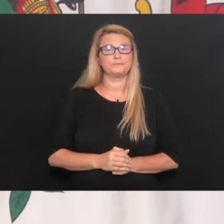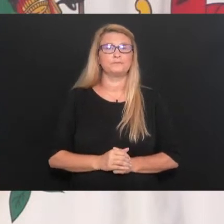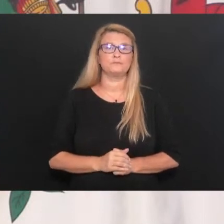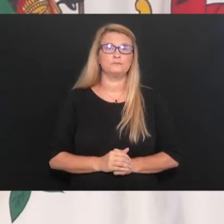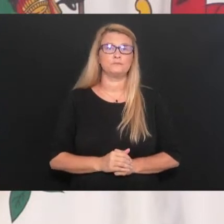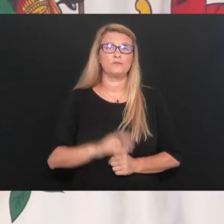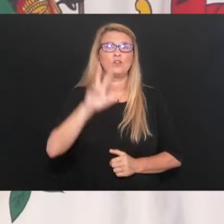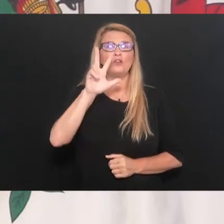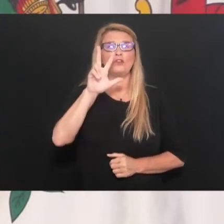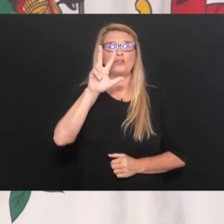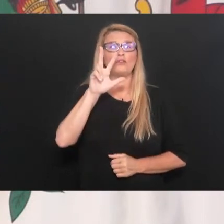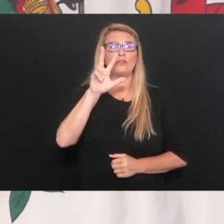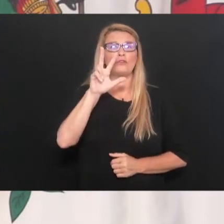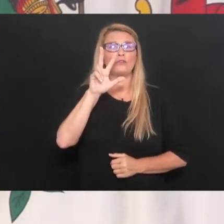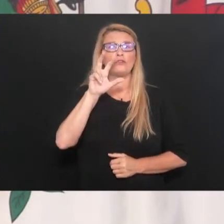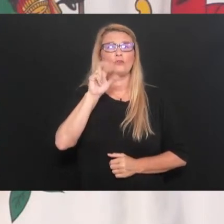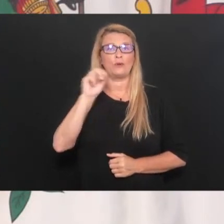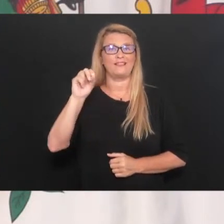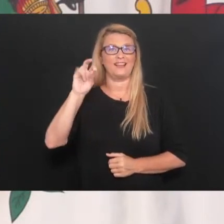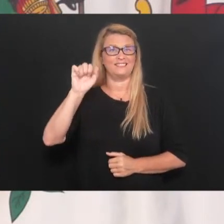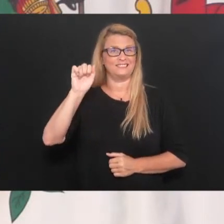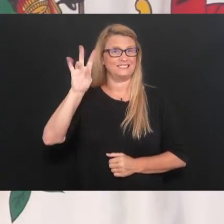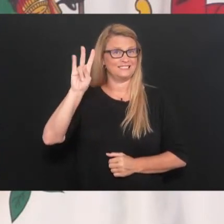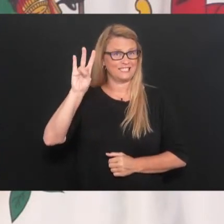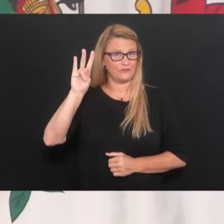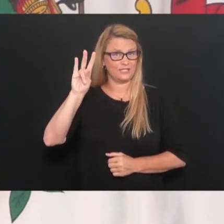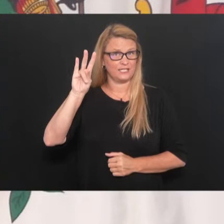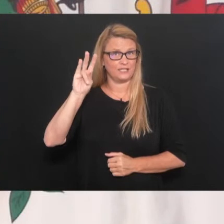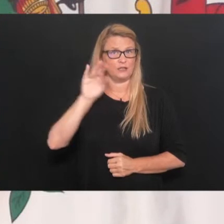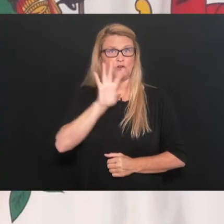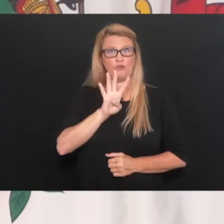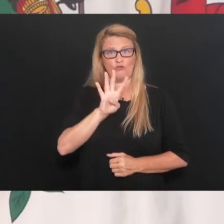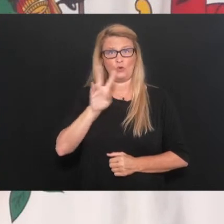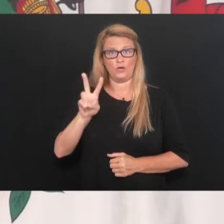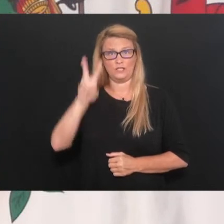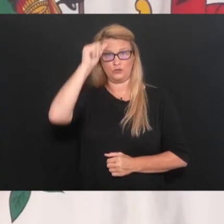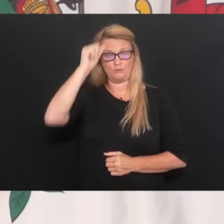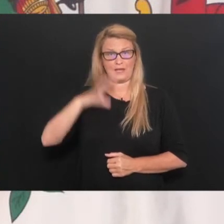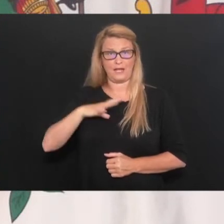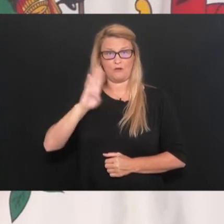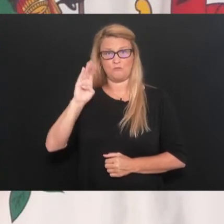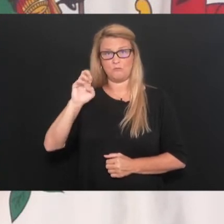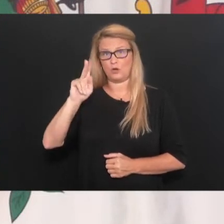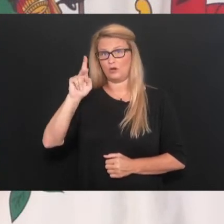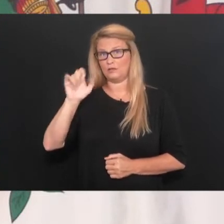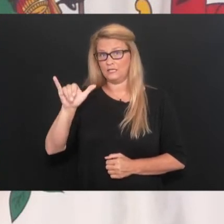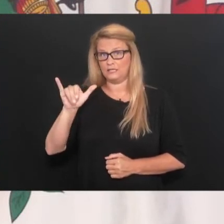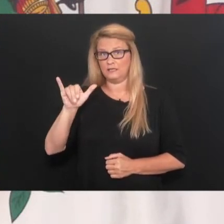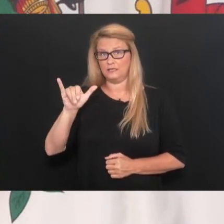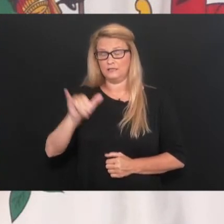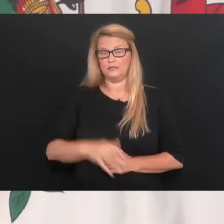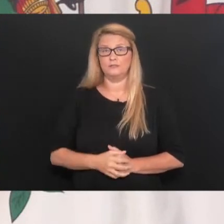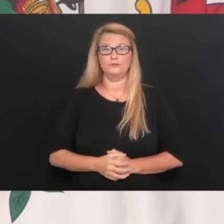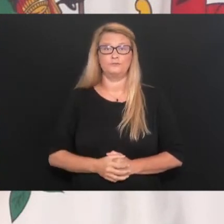But the 3,017th death in West Virginia is a 42-year-old male from Berkeley County.